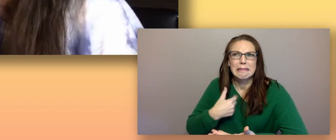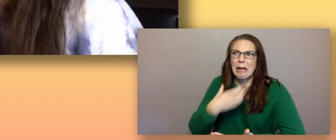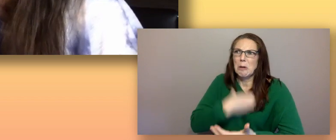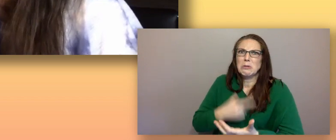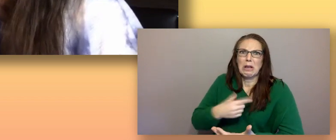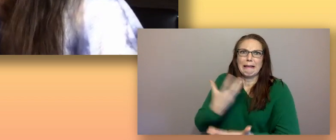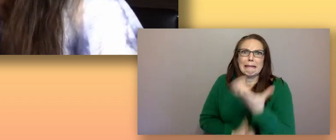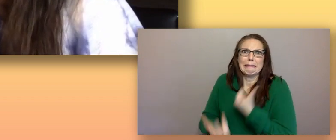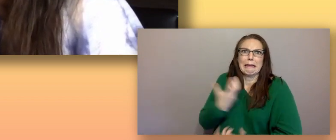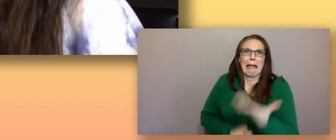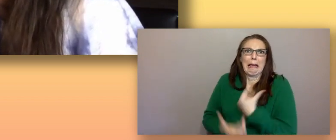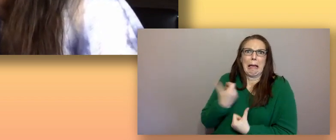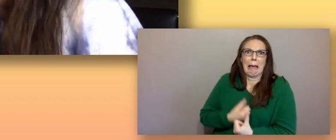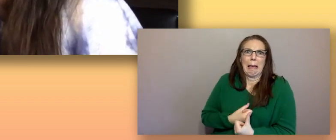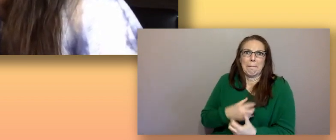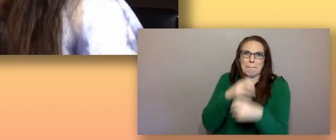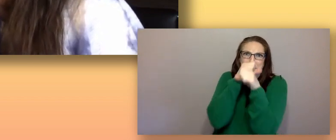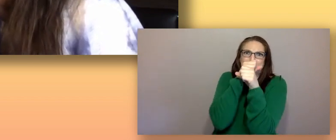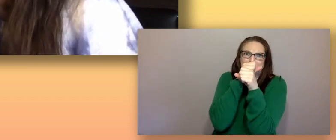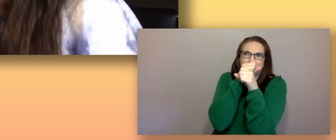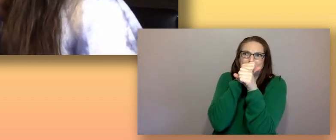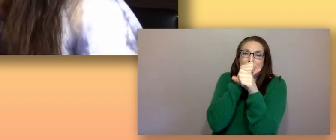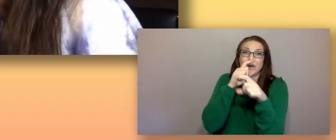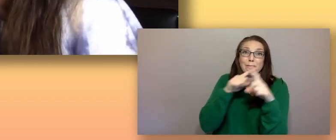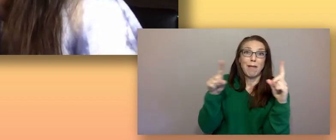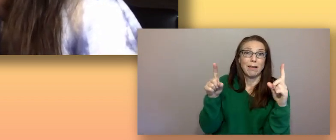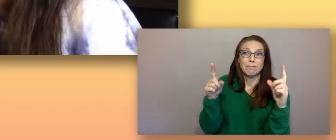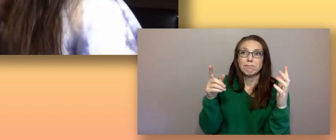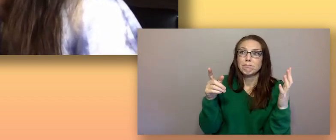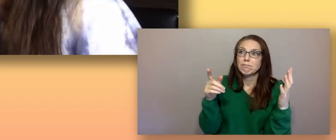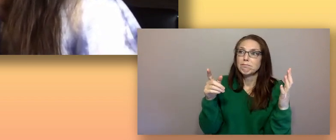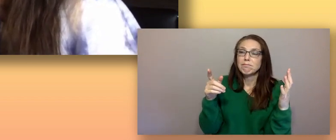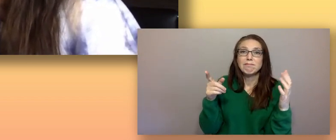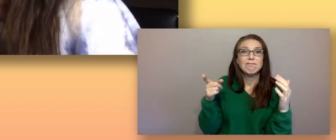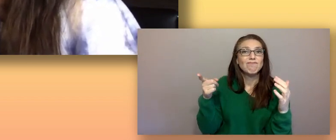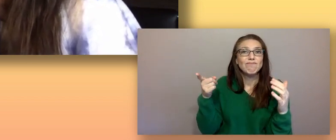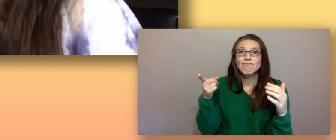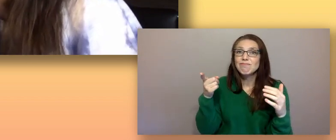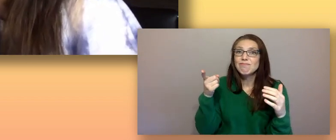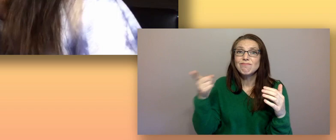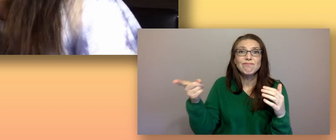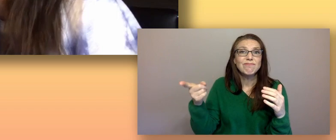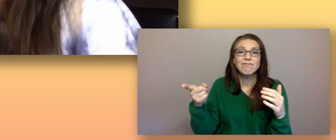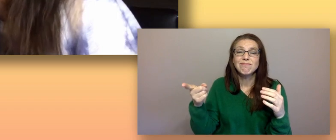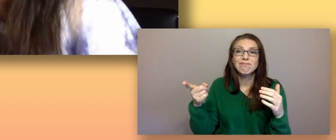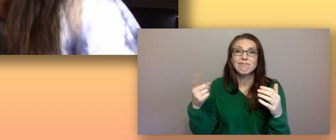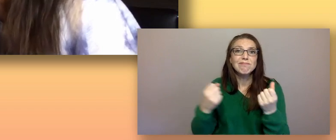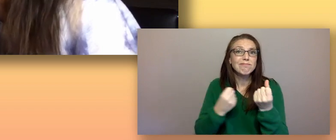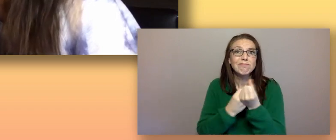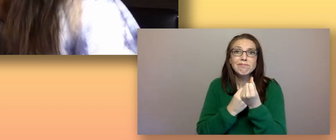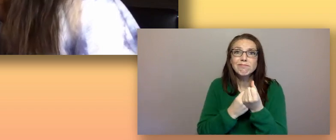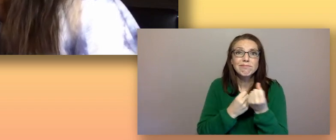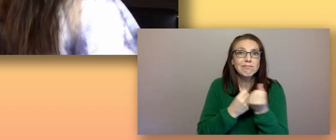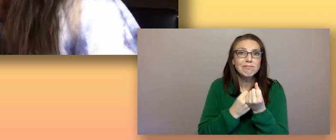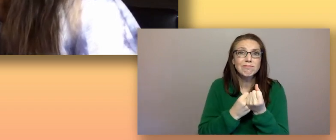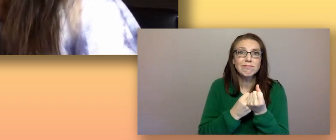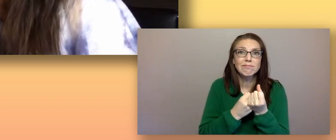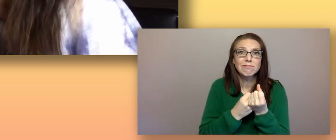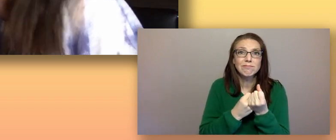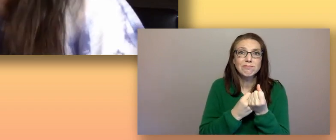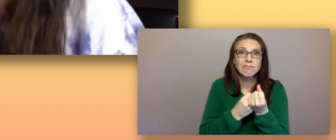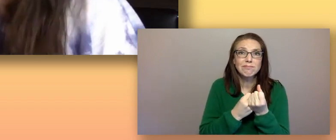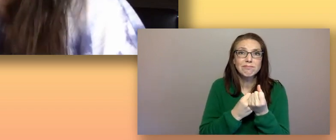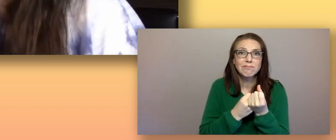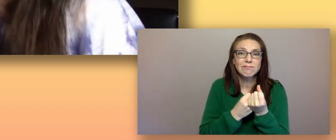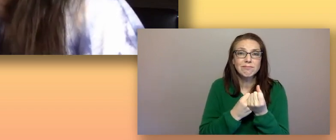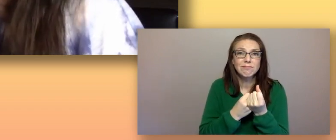health. But at the same time, it felt like he was just okay with it. He